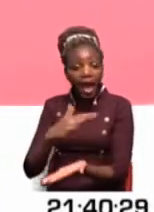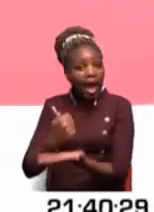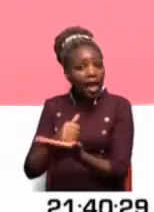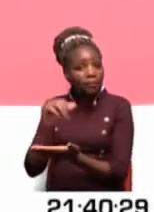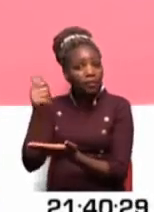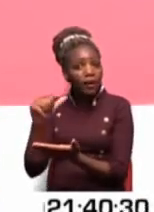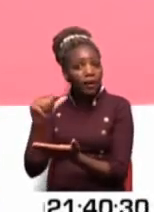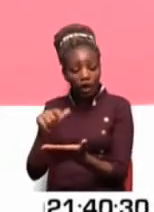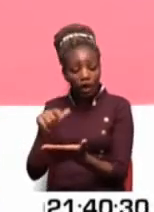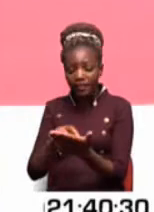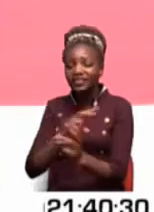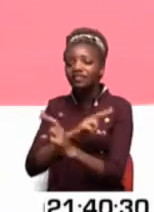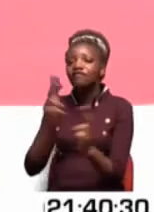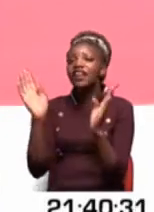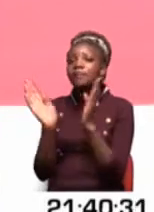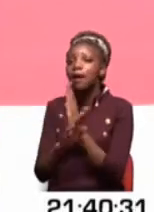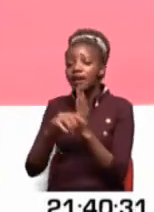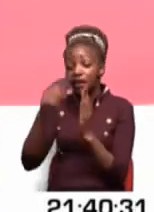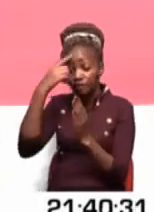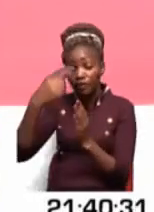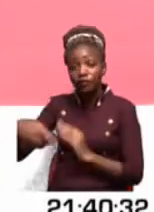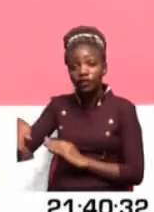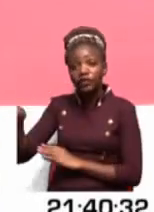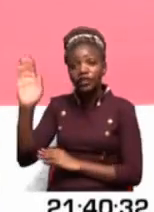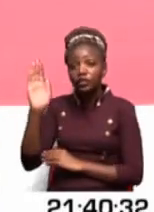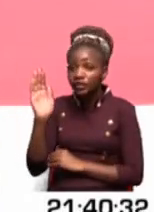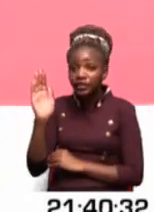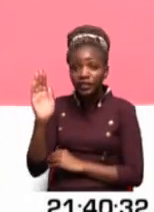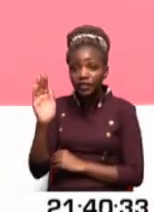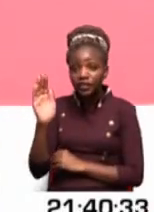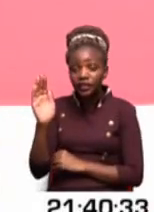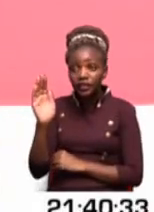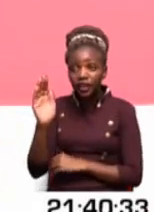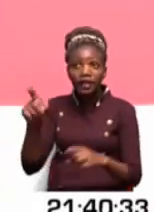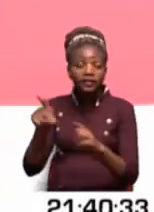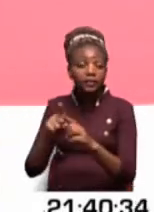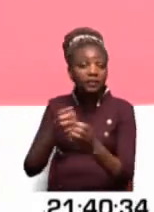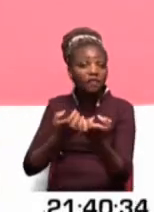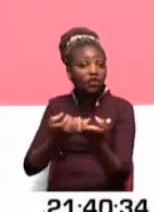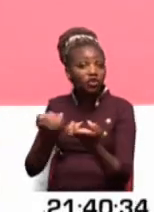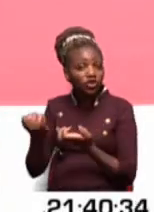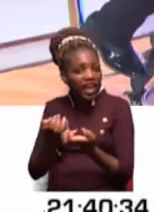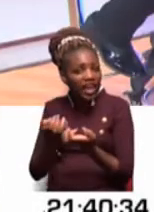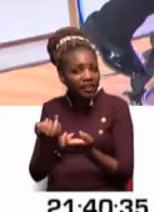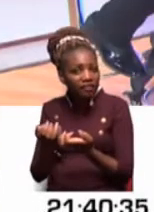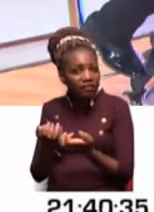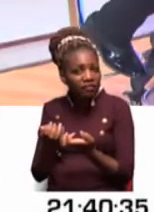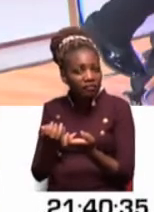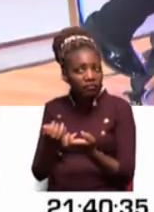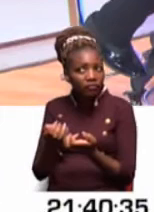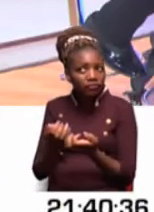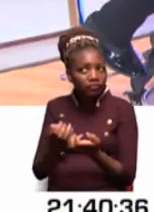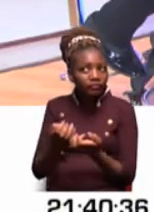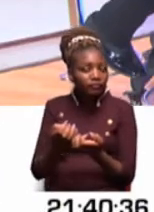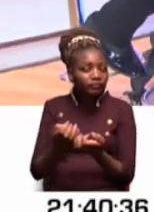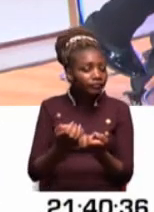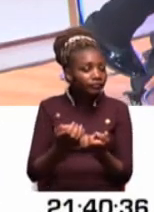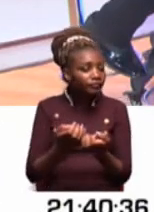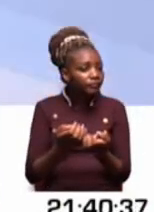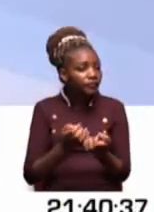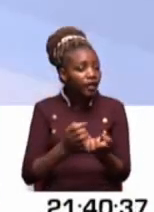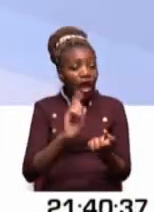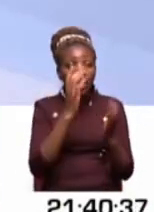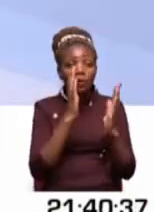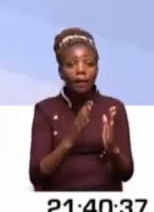is very bad, even for security, even for trade. And primarily, one will say this is because of and also